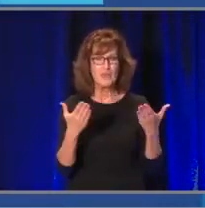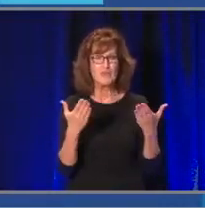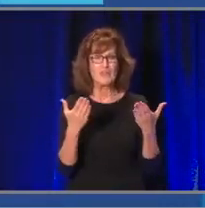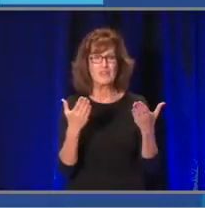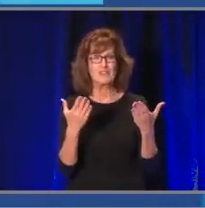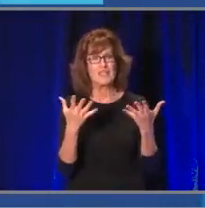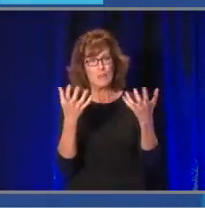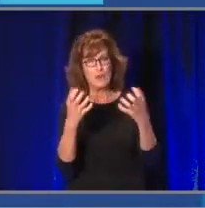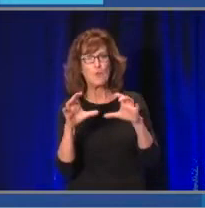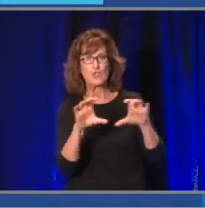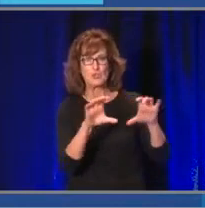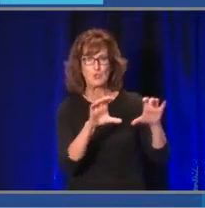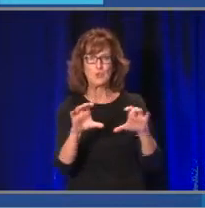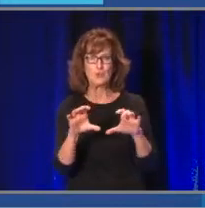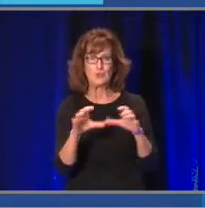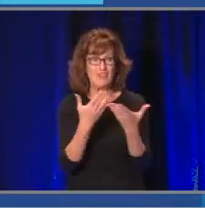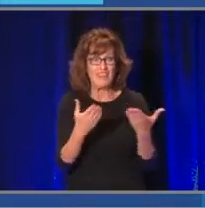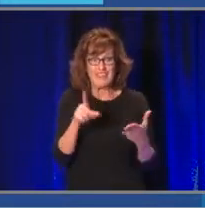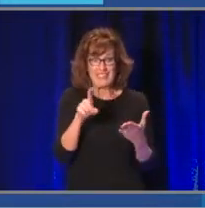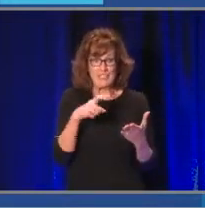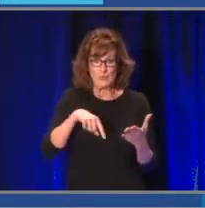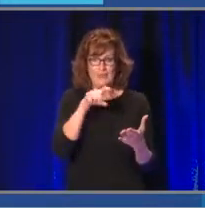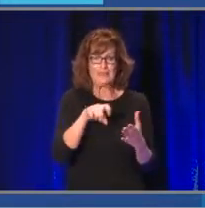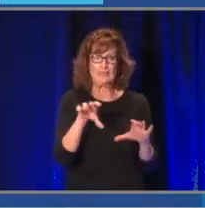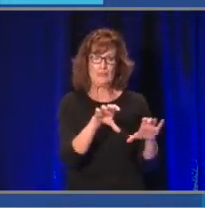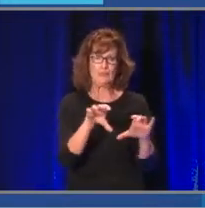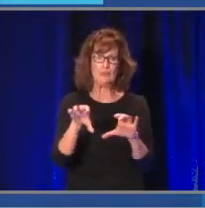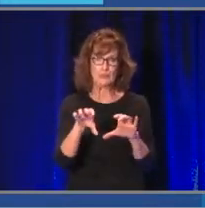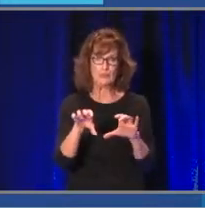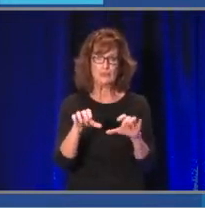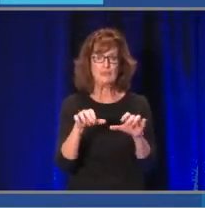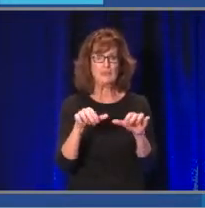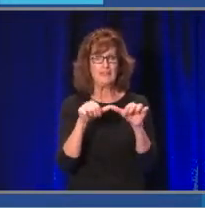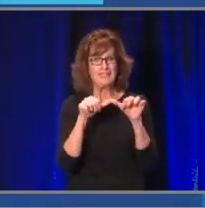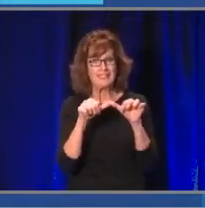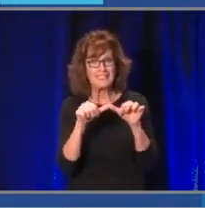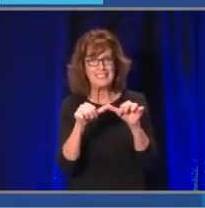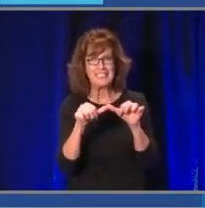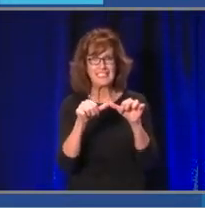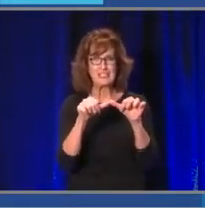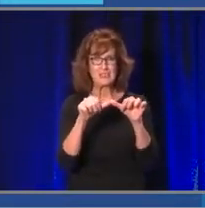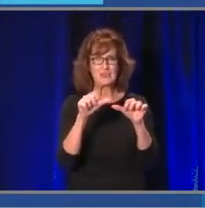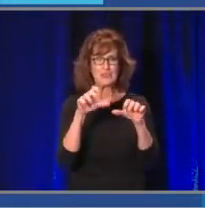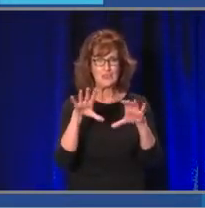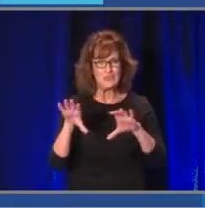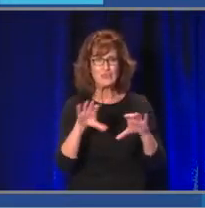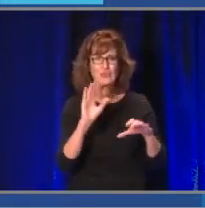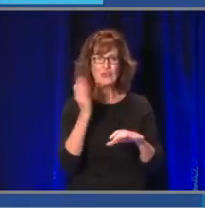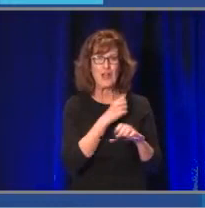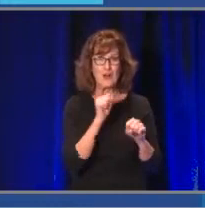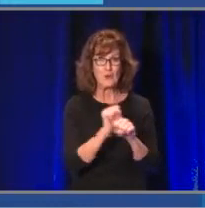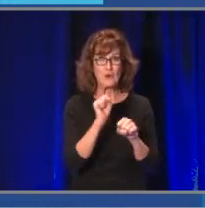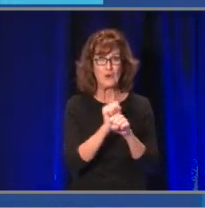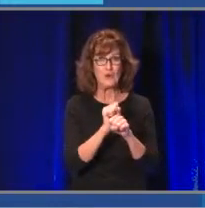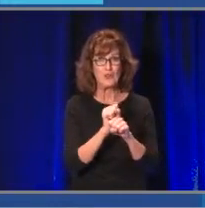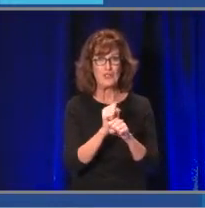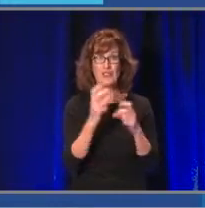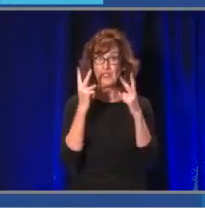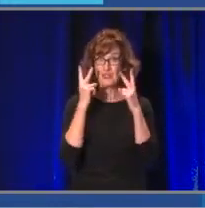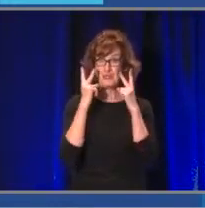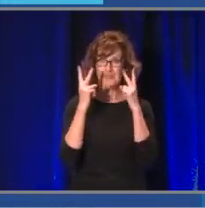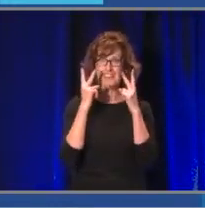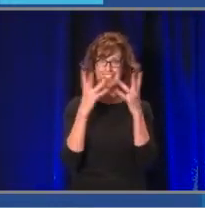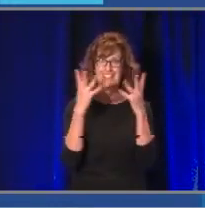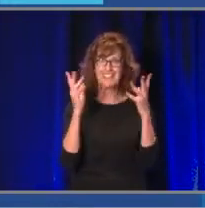to make sure we can continue to promote that within our department. And I think he's seen a lot of the success that we've had here